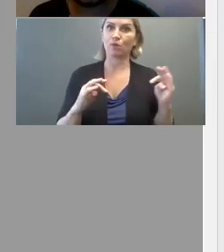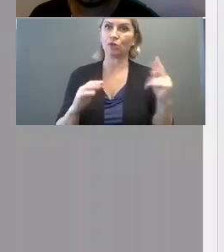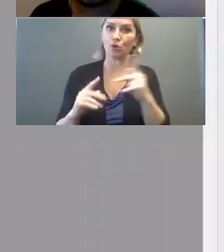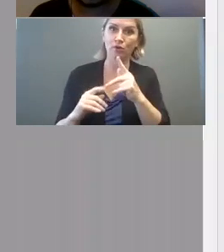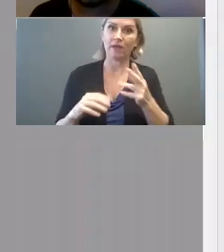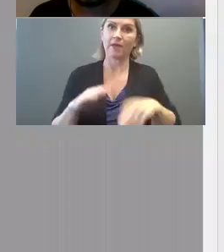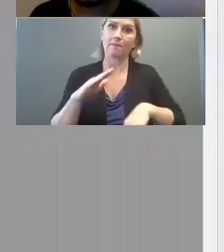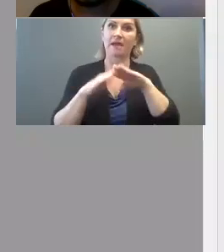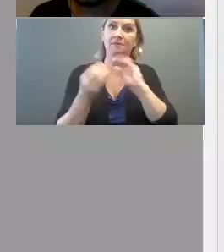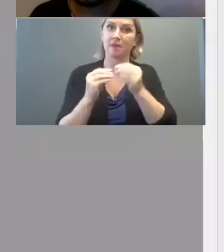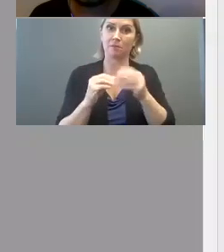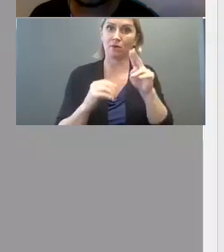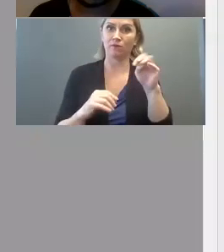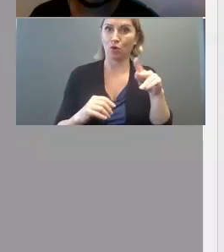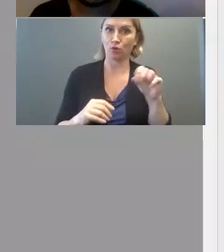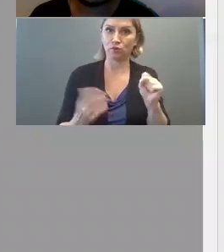numbers?